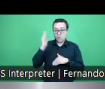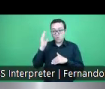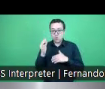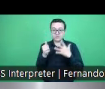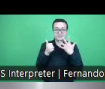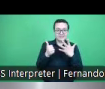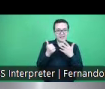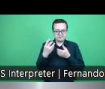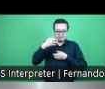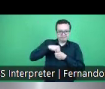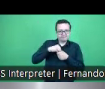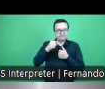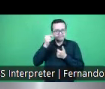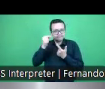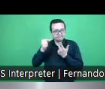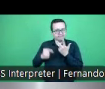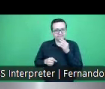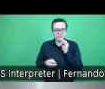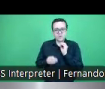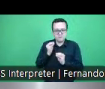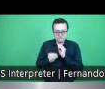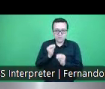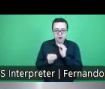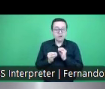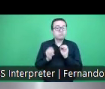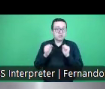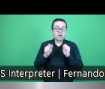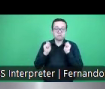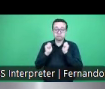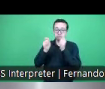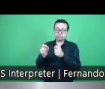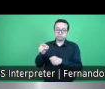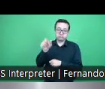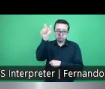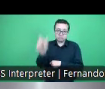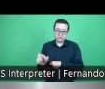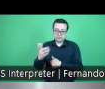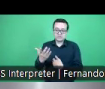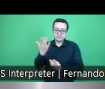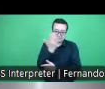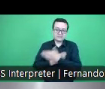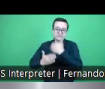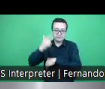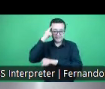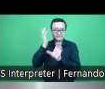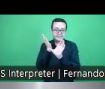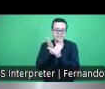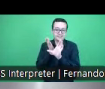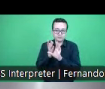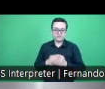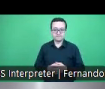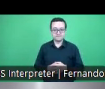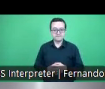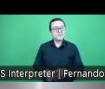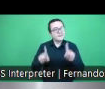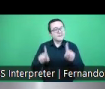that there are ketika kita many melihat people with the bahwa psychosocial ternyata issues in Indonesia. situasi yang But banyak ini when we look soal at the actual bagaimana number, perlakuan